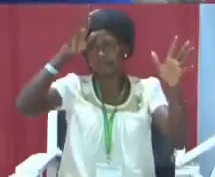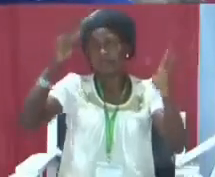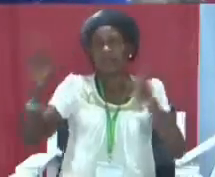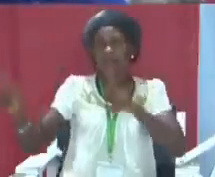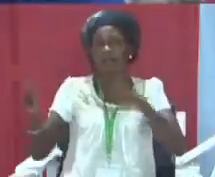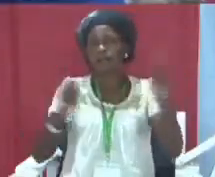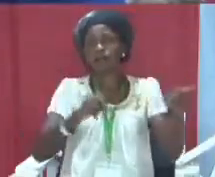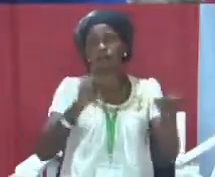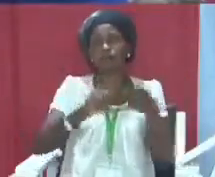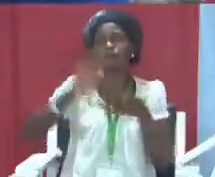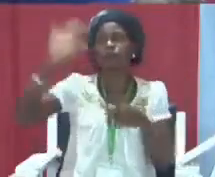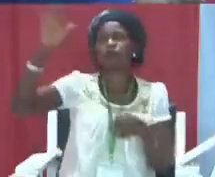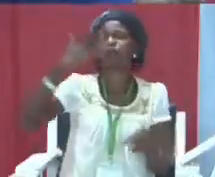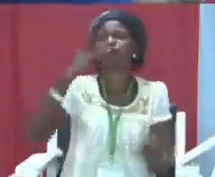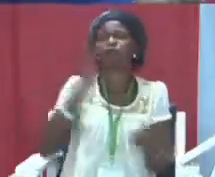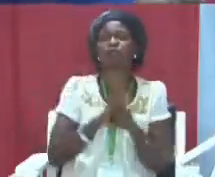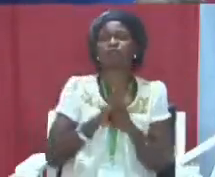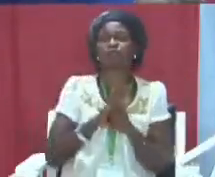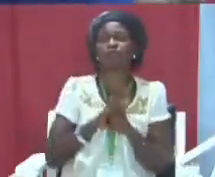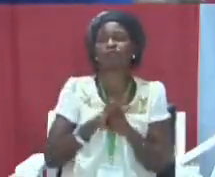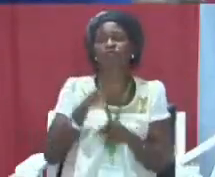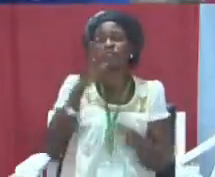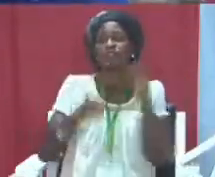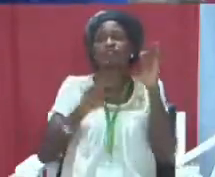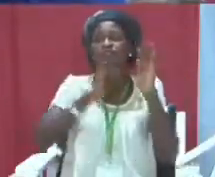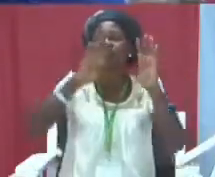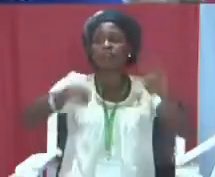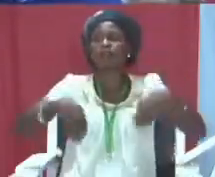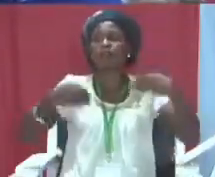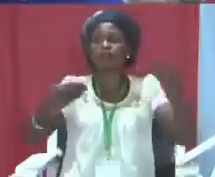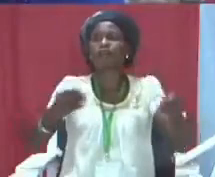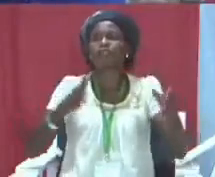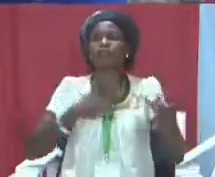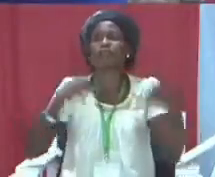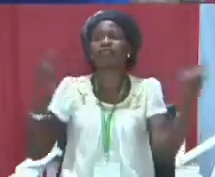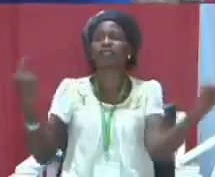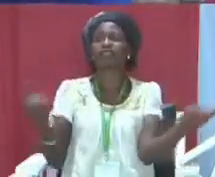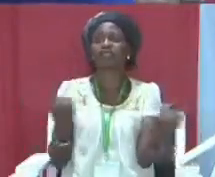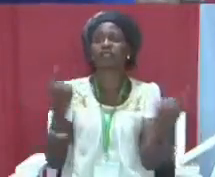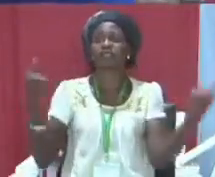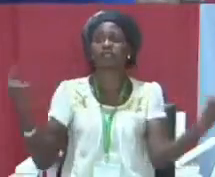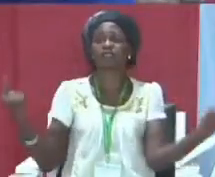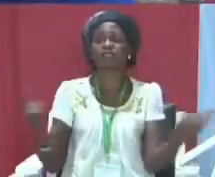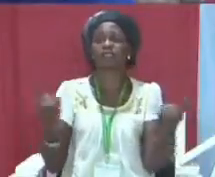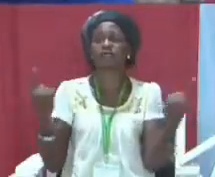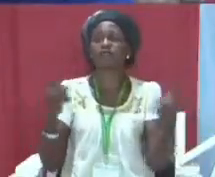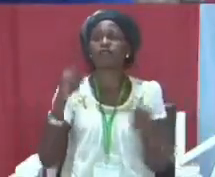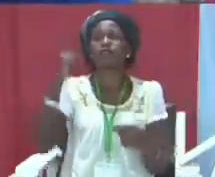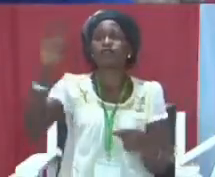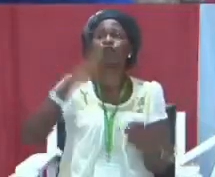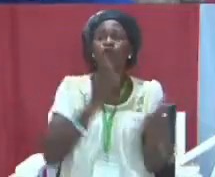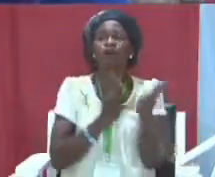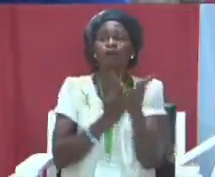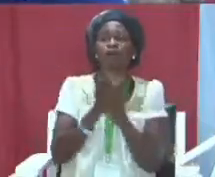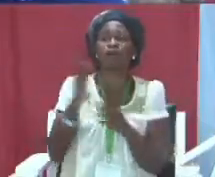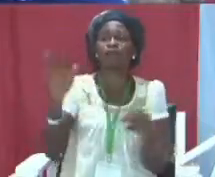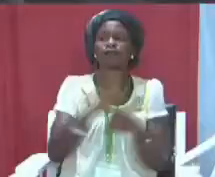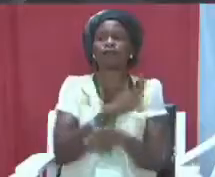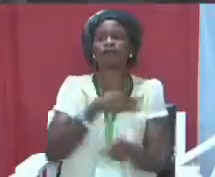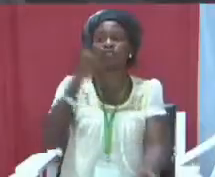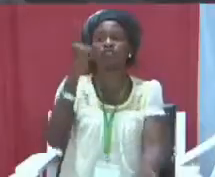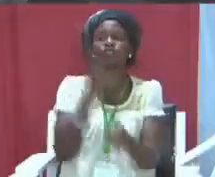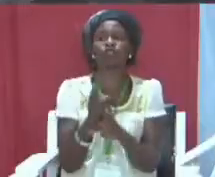According to your promise, if I confess my sin, you are faithful and